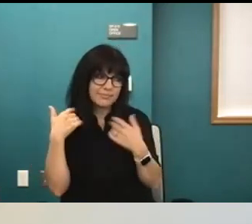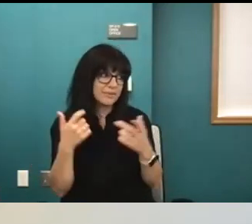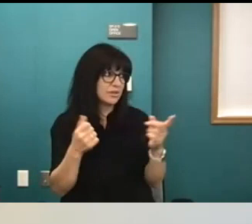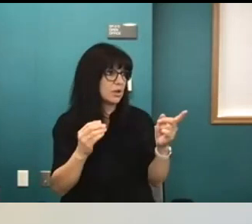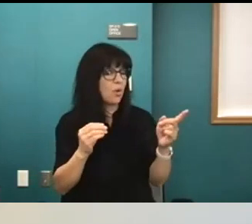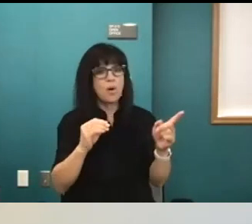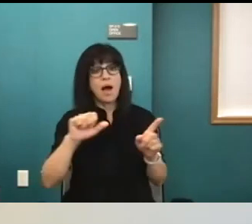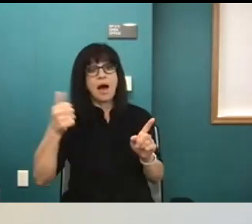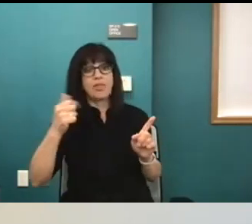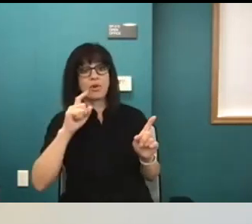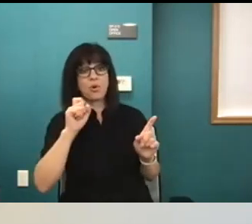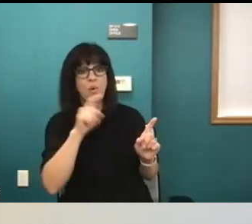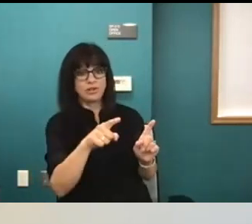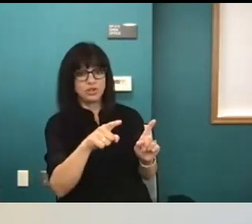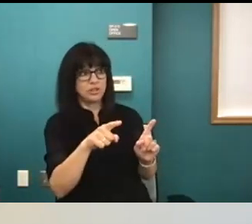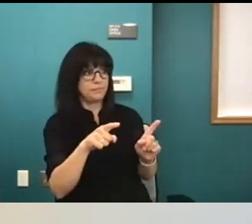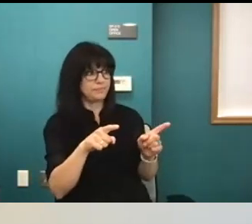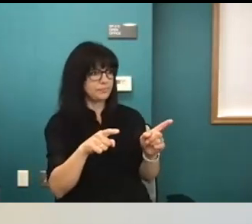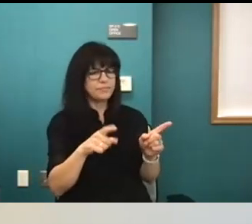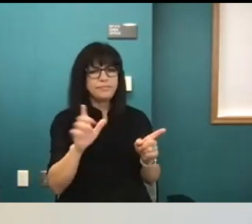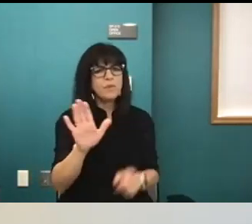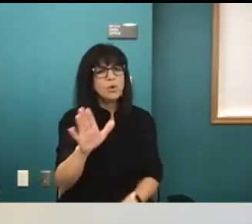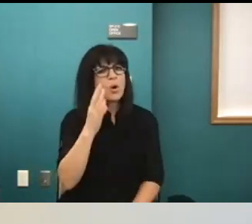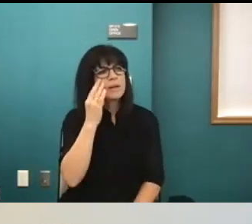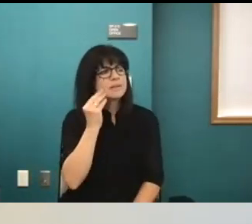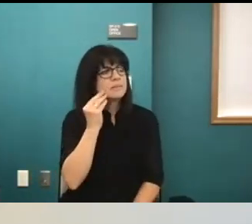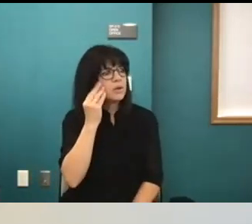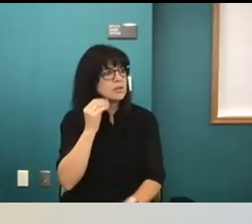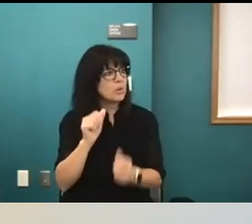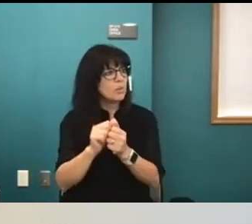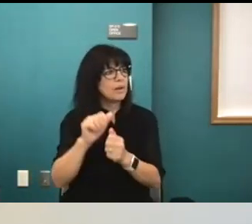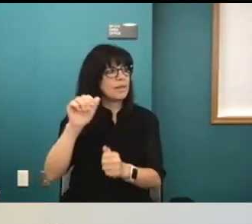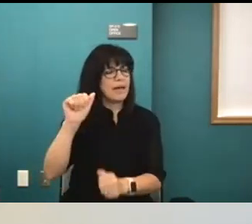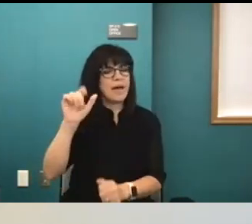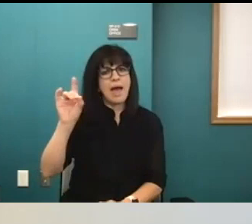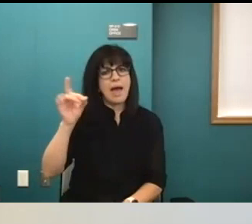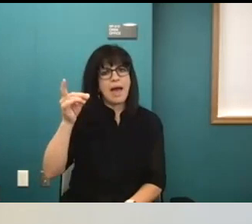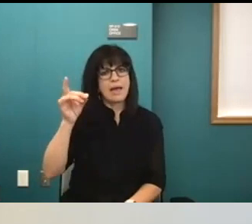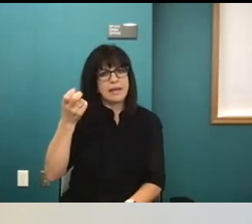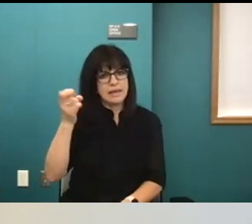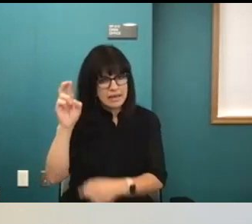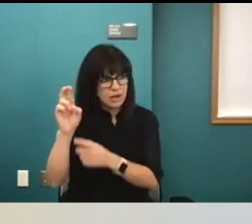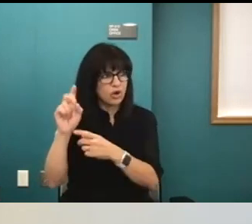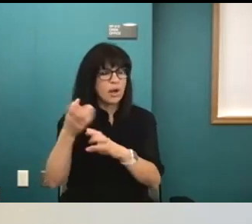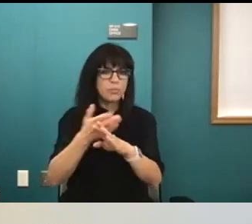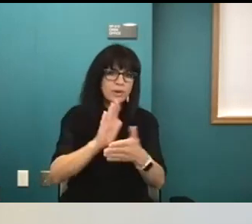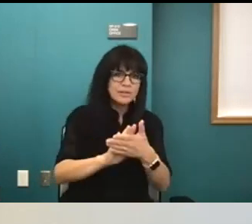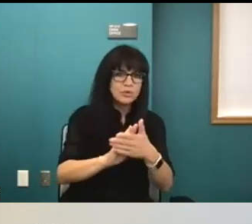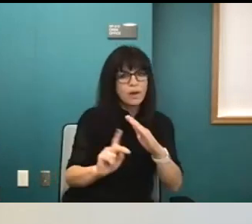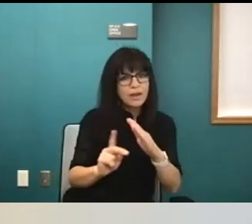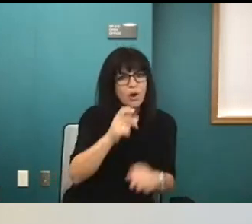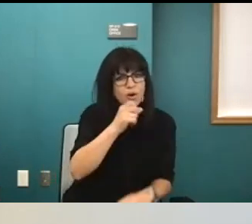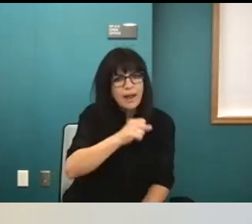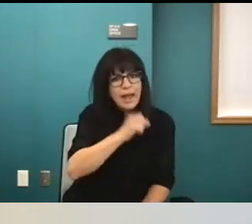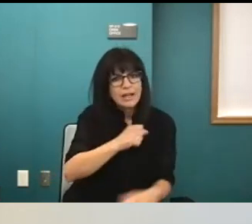Josh, is Yeah. there, what's your experience with the adheres and preschool, kindergarten age kids where